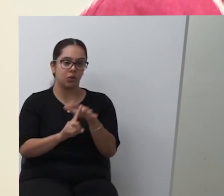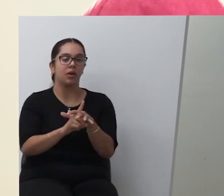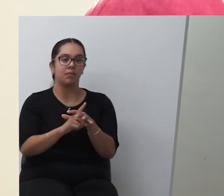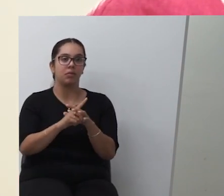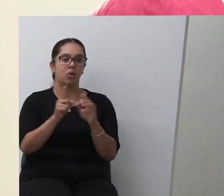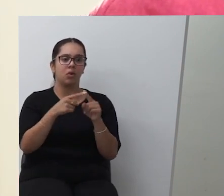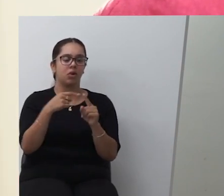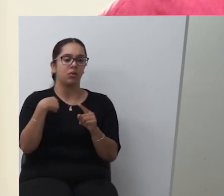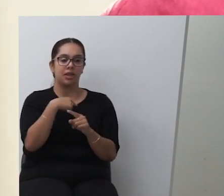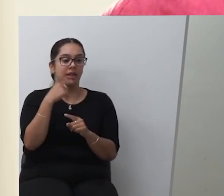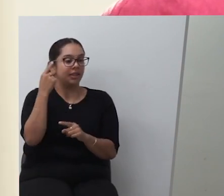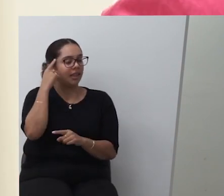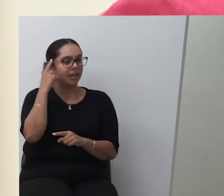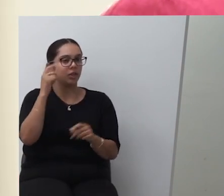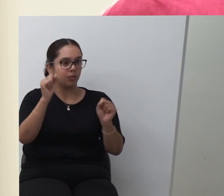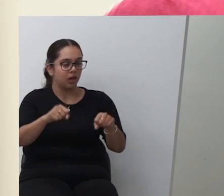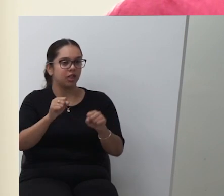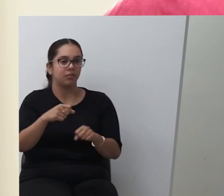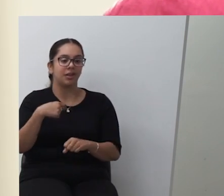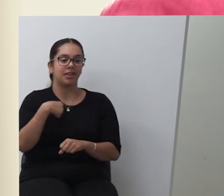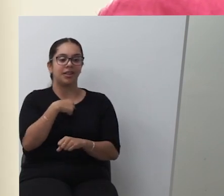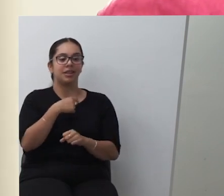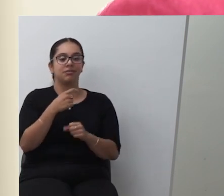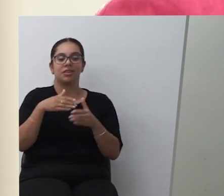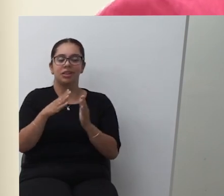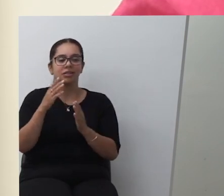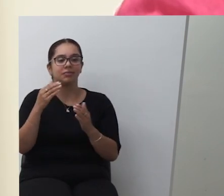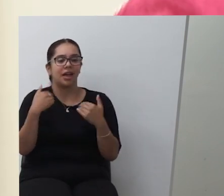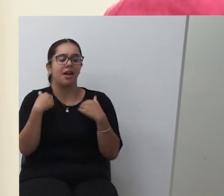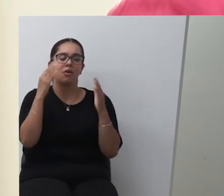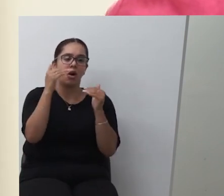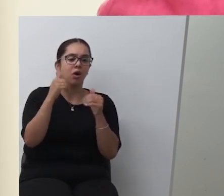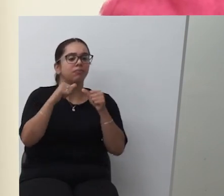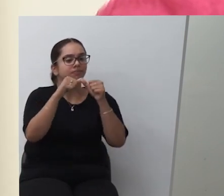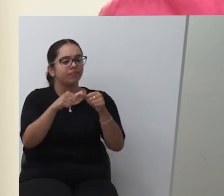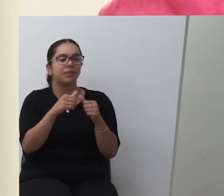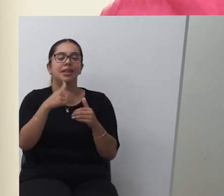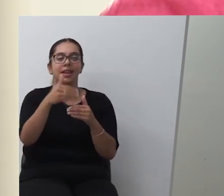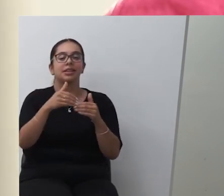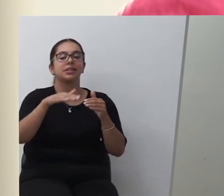where we didn't think it was possible, and I think it gives us hope to keep kind of moving to the next step.